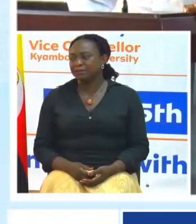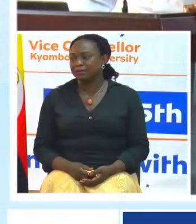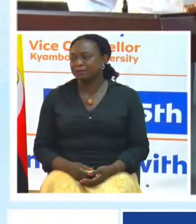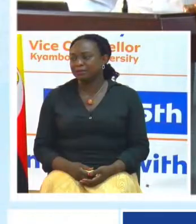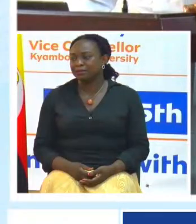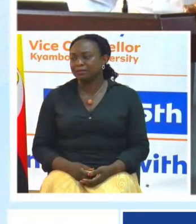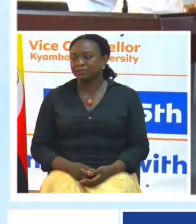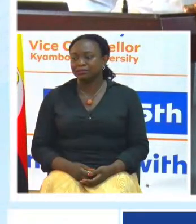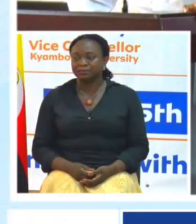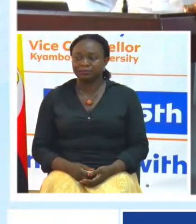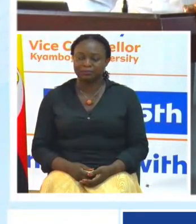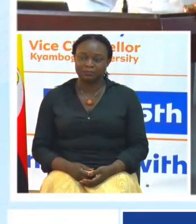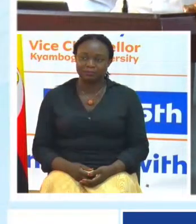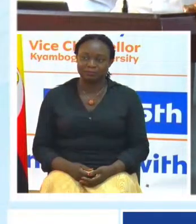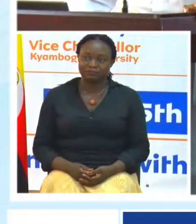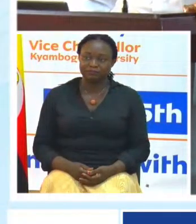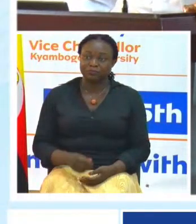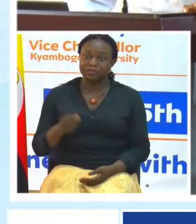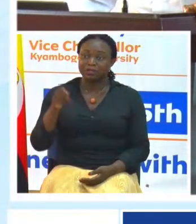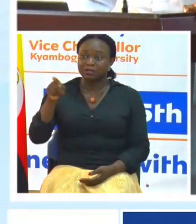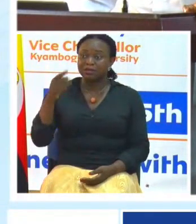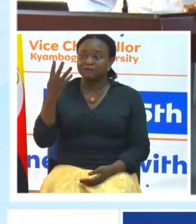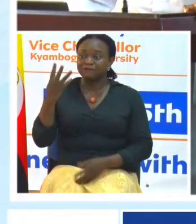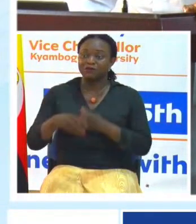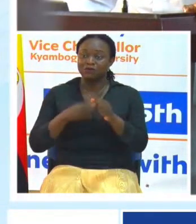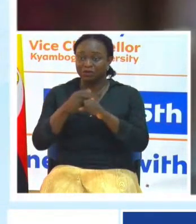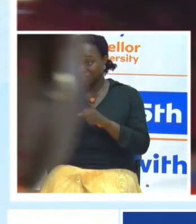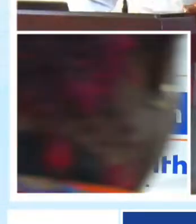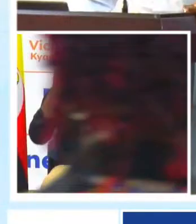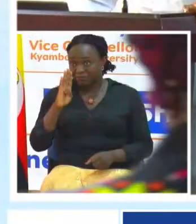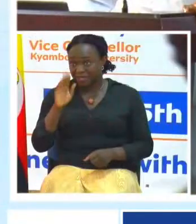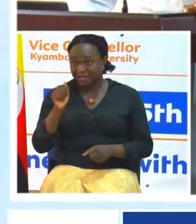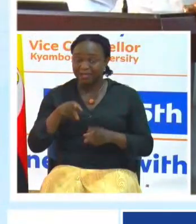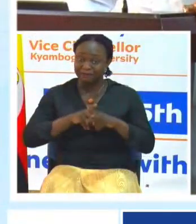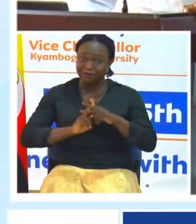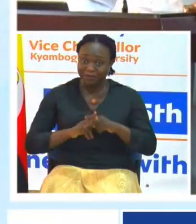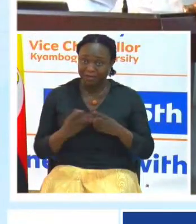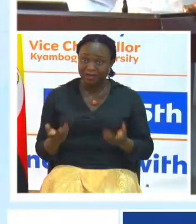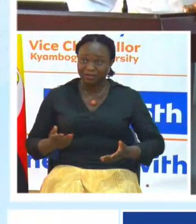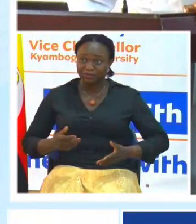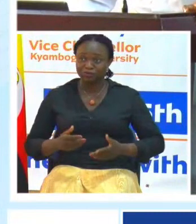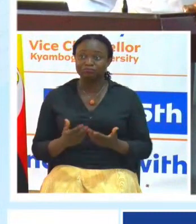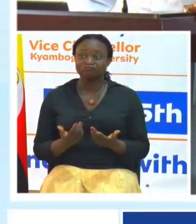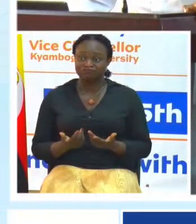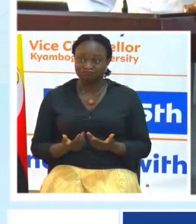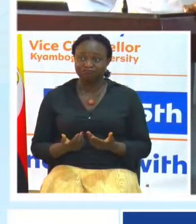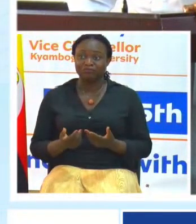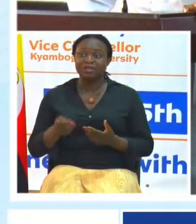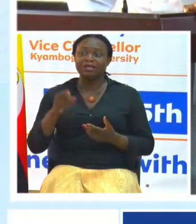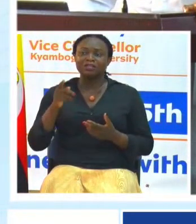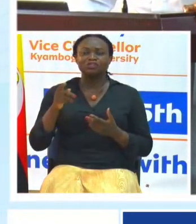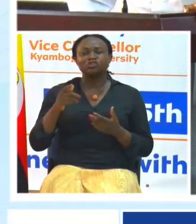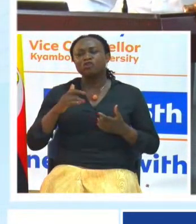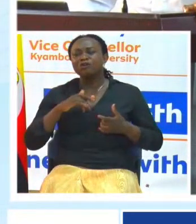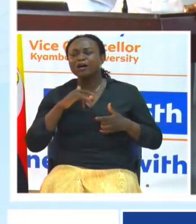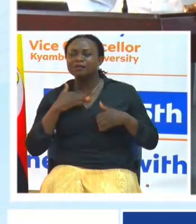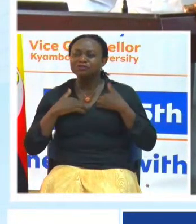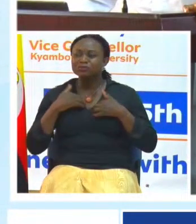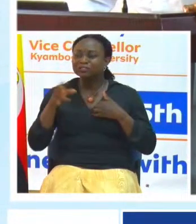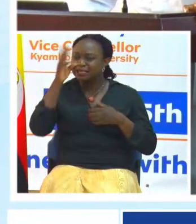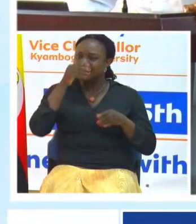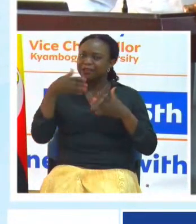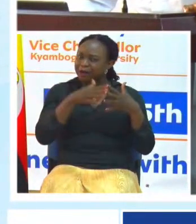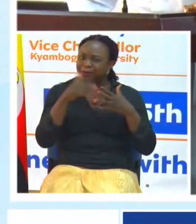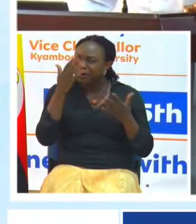Richard, a four-year student pursuing bachelor's degree in mechanical and manufacturing engineering. I would wish to study in